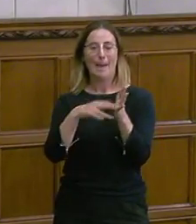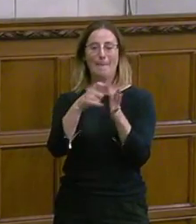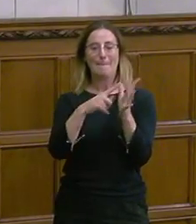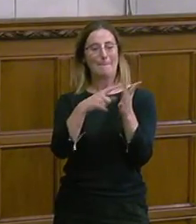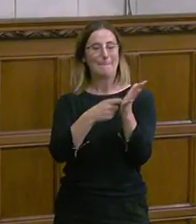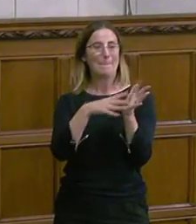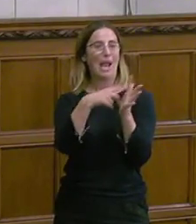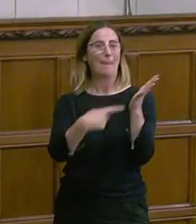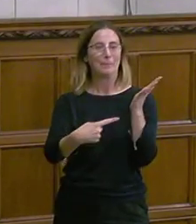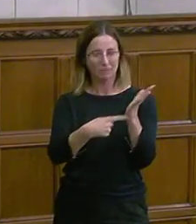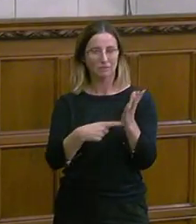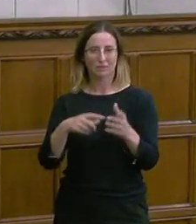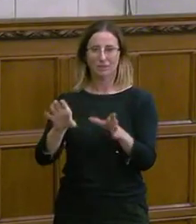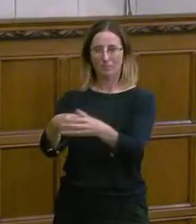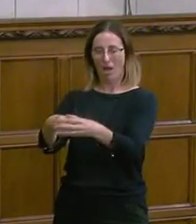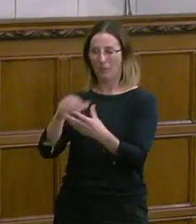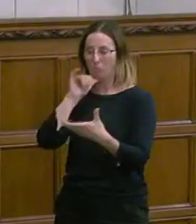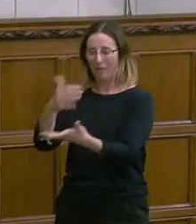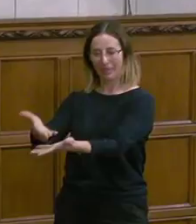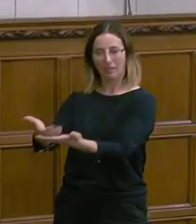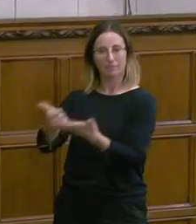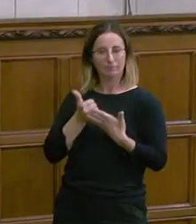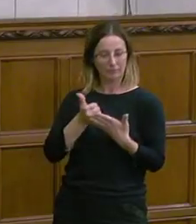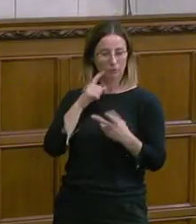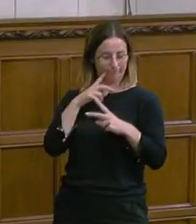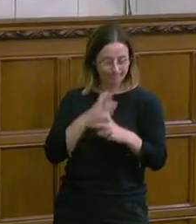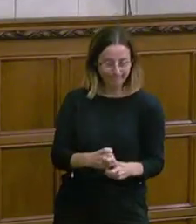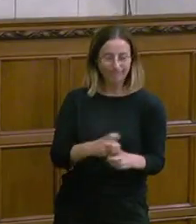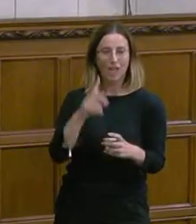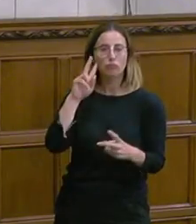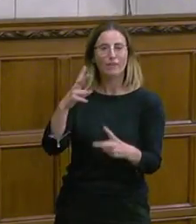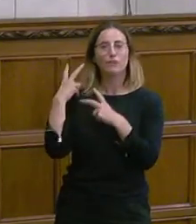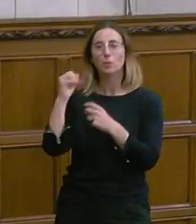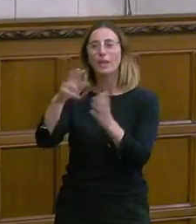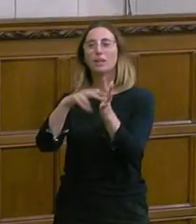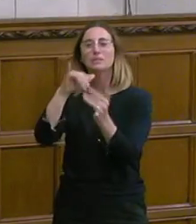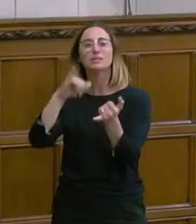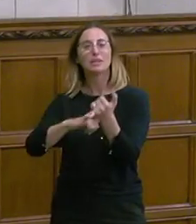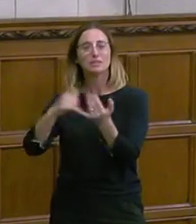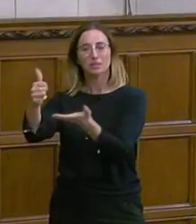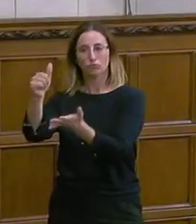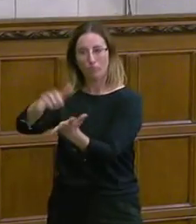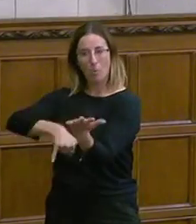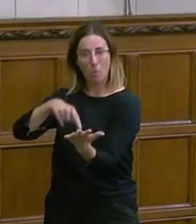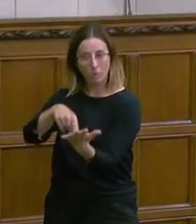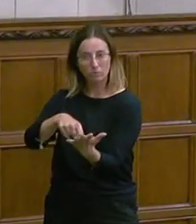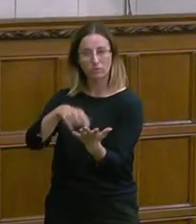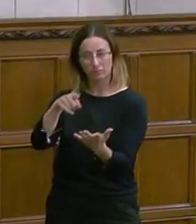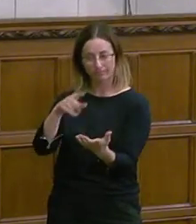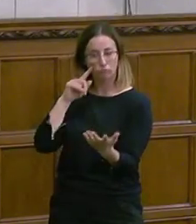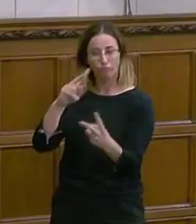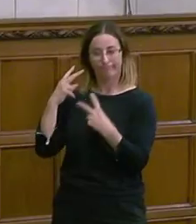sector into that work, and we will be reviewing the National Deaf Children's Society's report on local authority funding as part